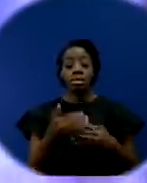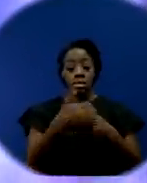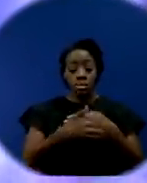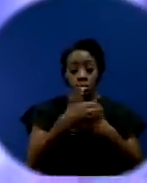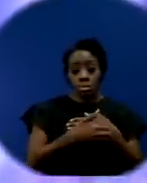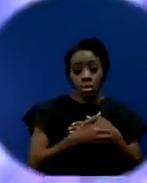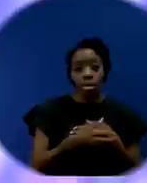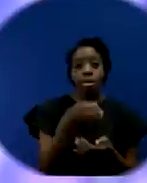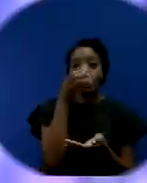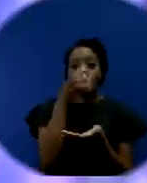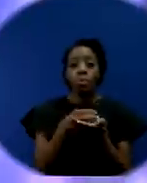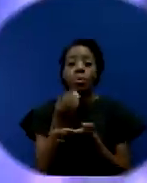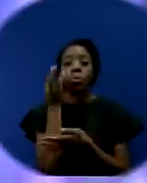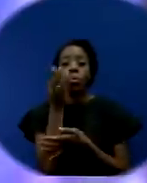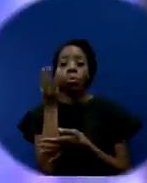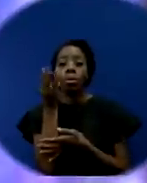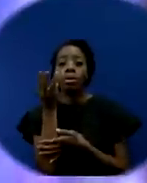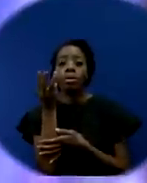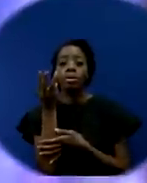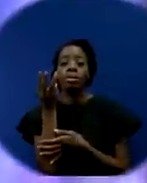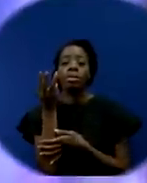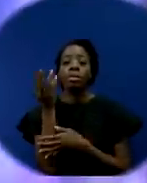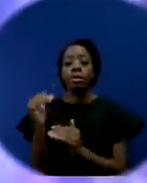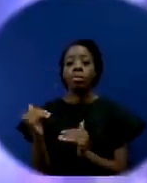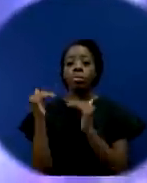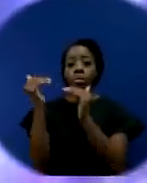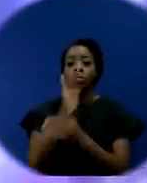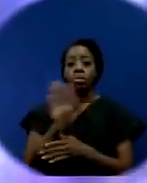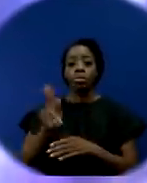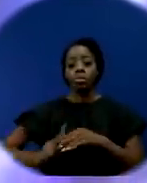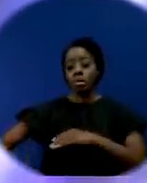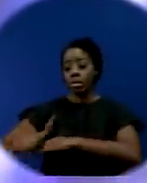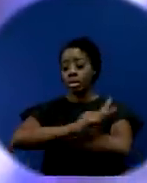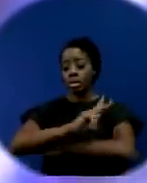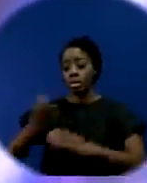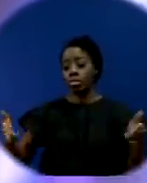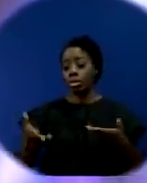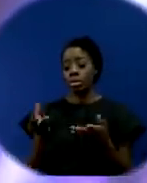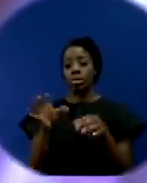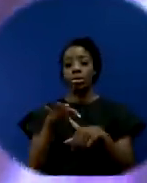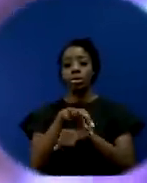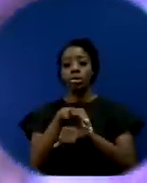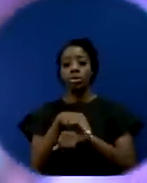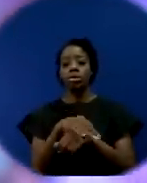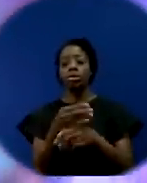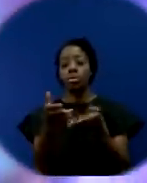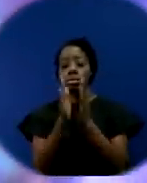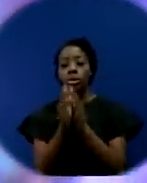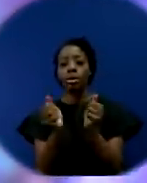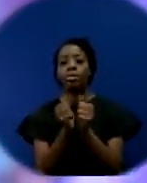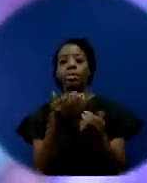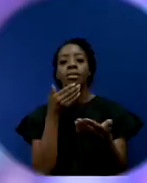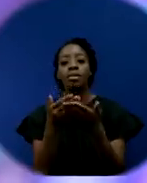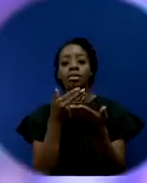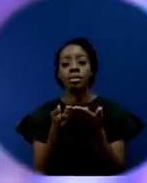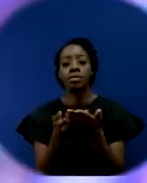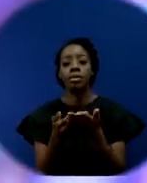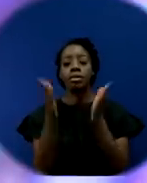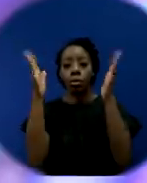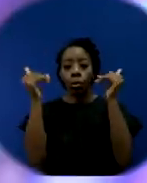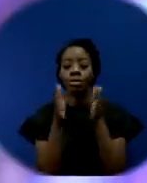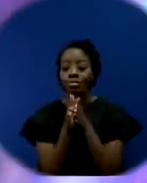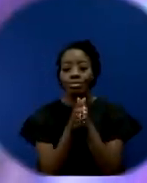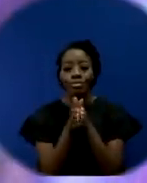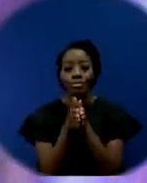for uplifting your kingdom here on earth. In Jesus' name we pray with thanksgiving, and great expectation. Yes,